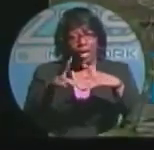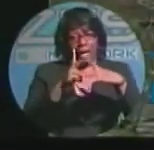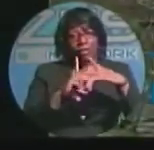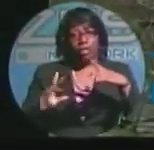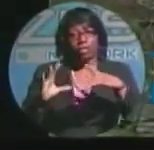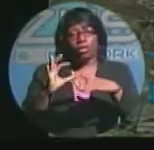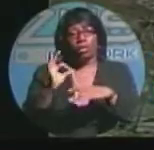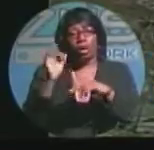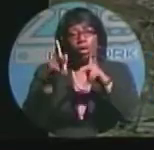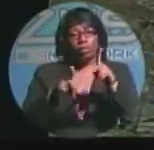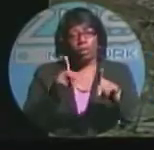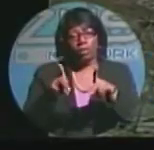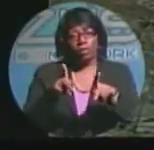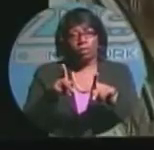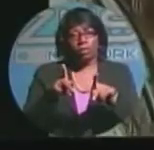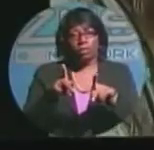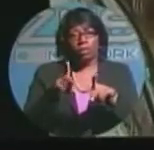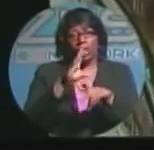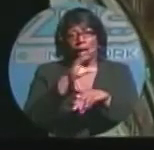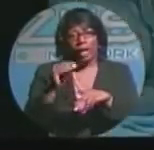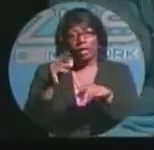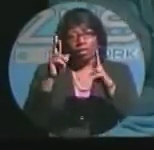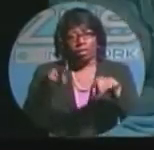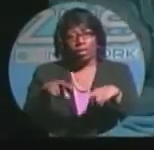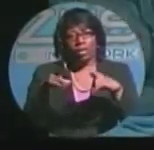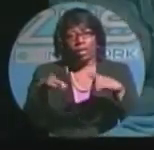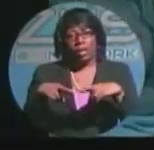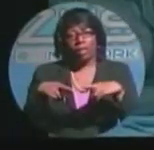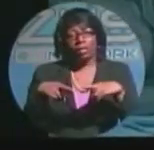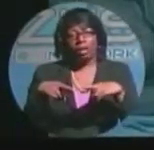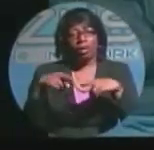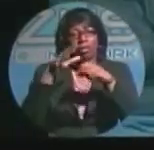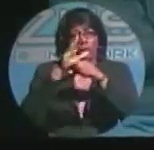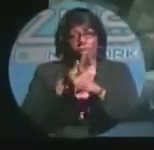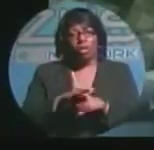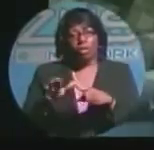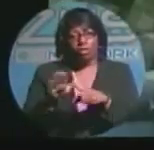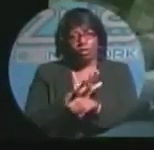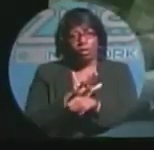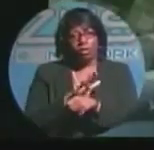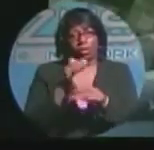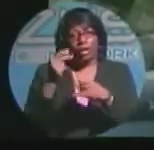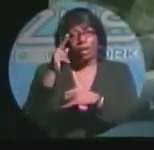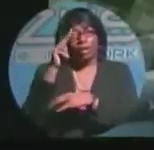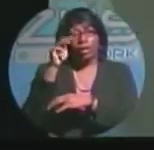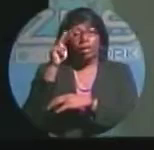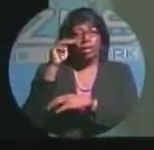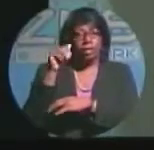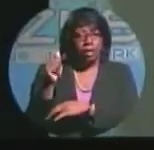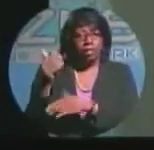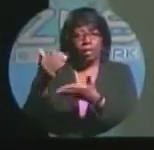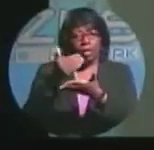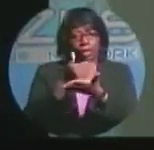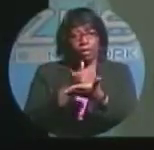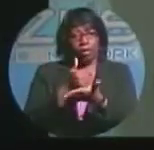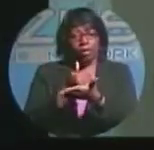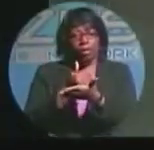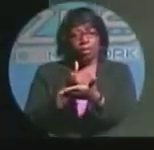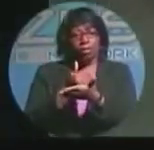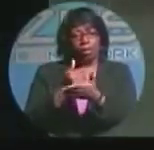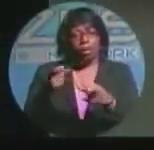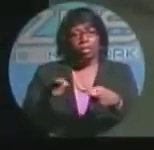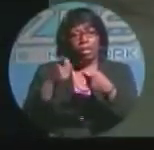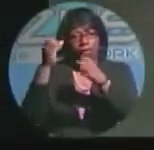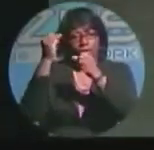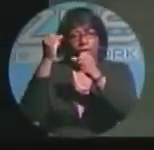to flooding, and left many residents distressed, officials of the National Emergency Management Agency, NEMA, gathered to give an overview of how this